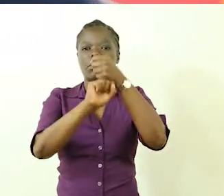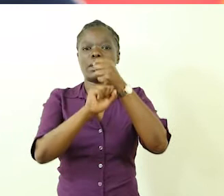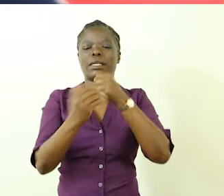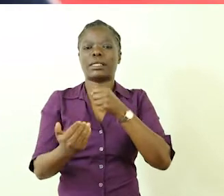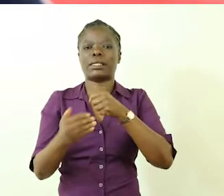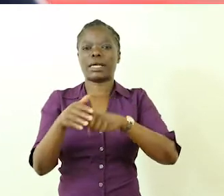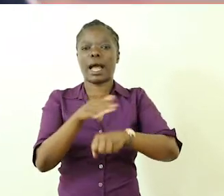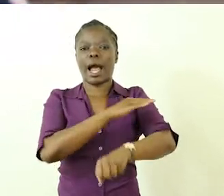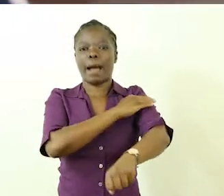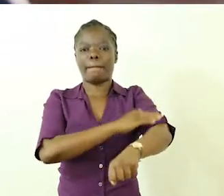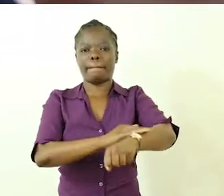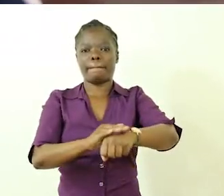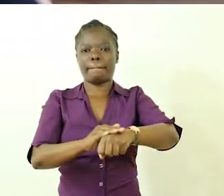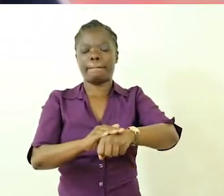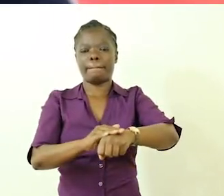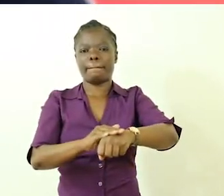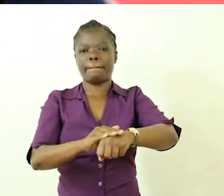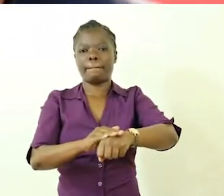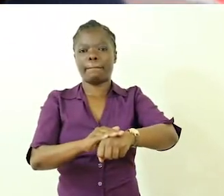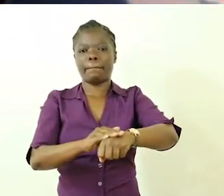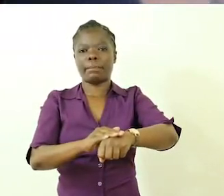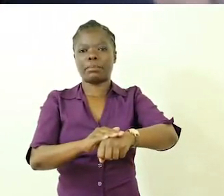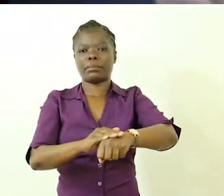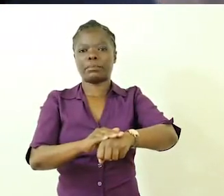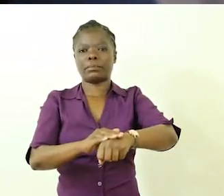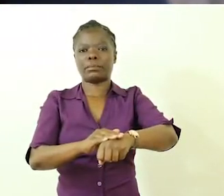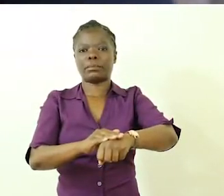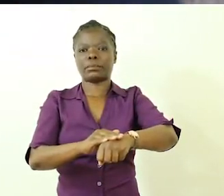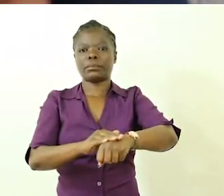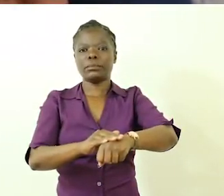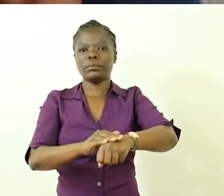child's arms when you place them like that.